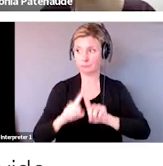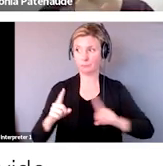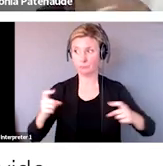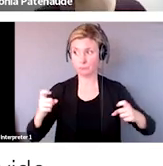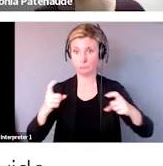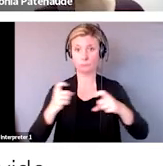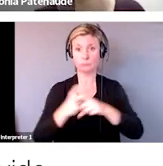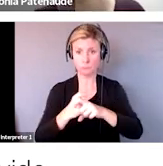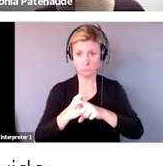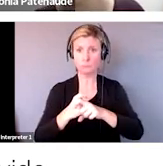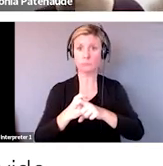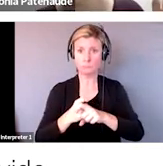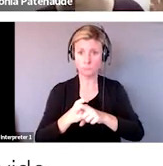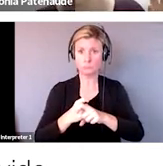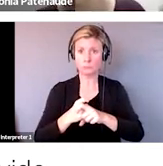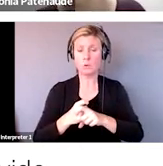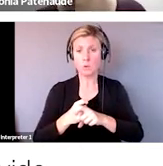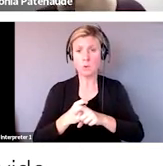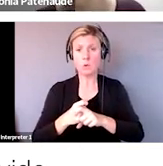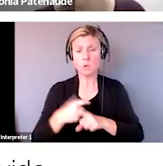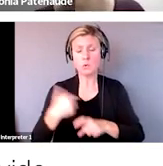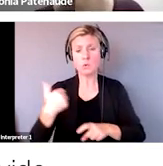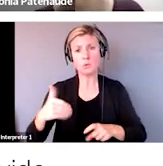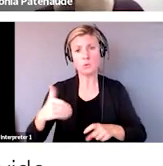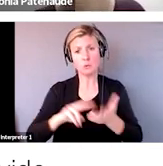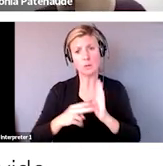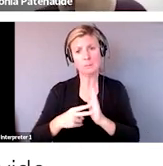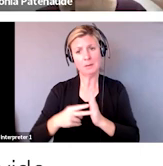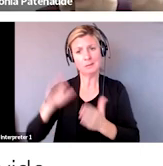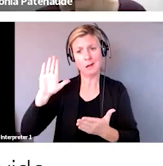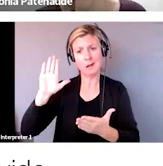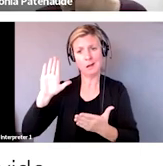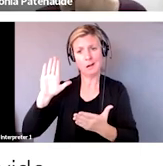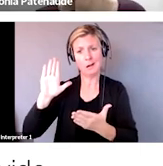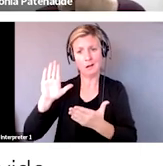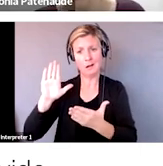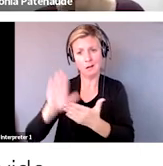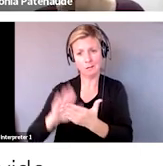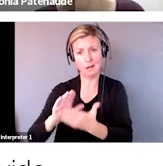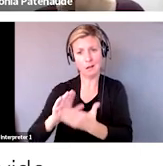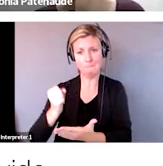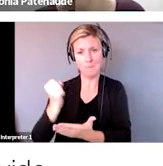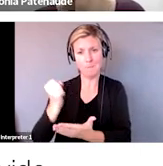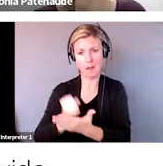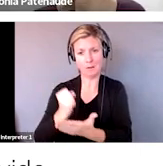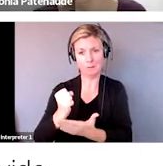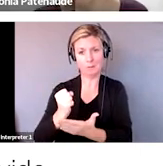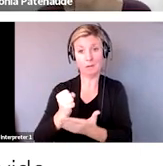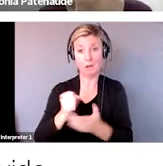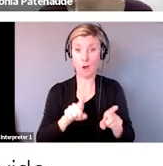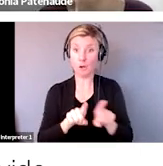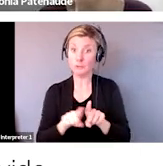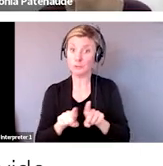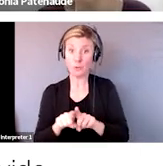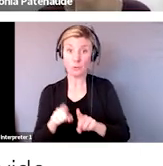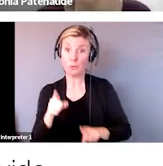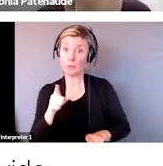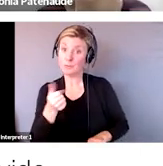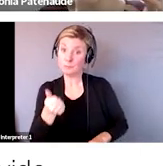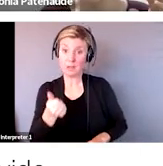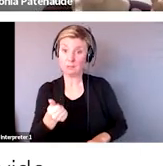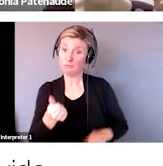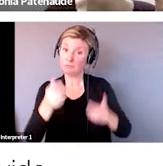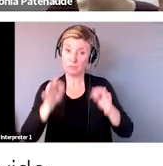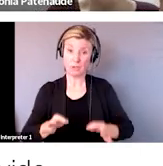resources, they've seen a slowdown in their patenting, and because they are being more selective. And that's okay.